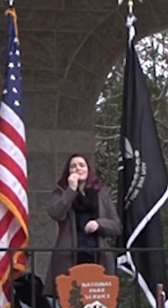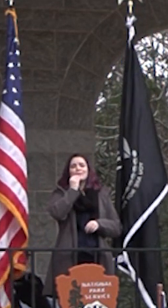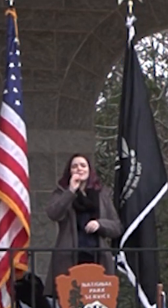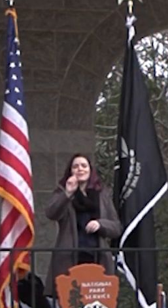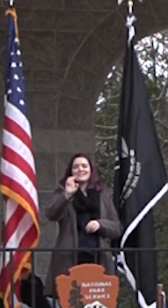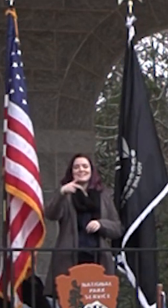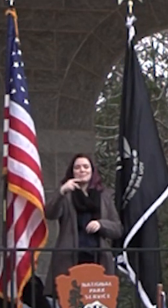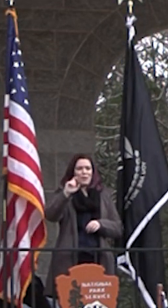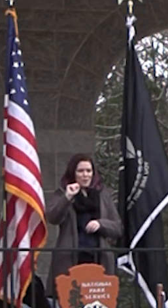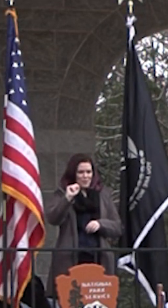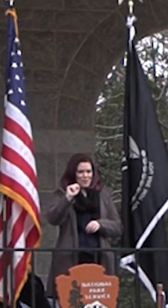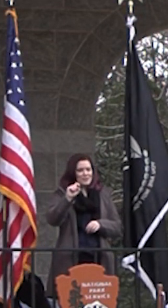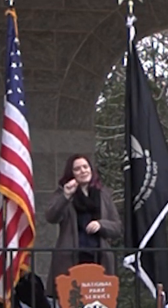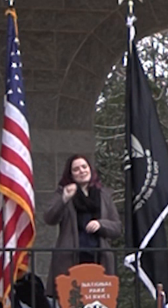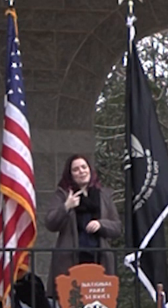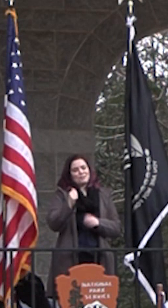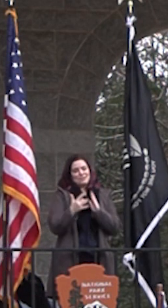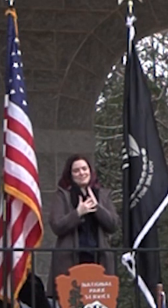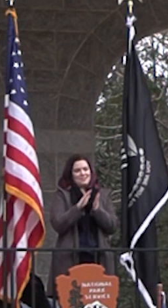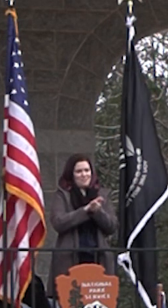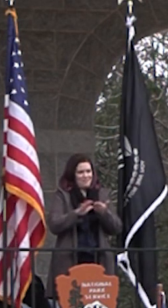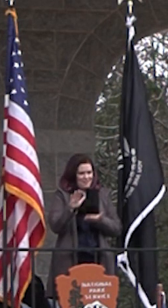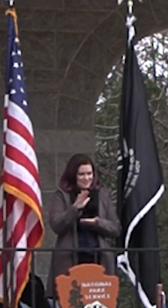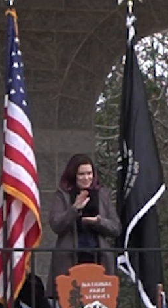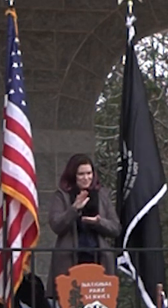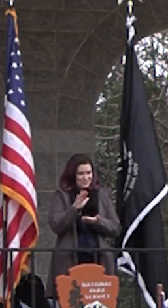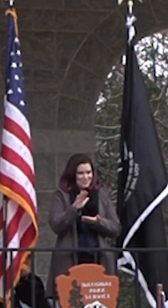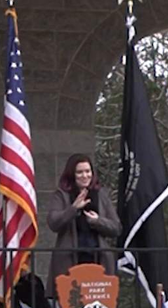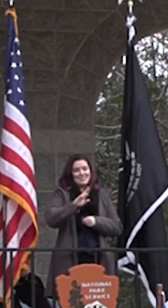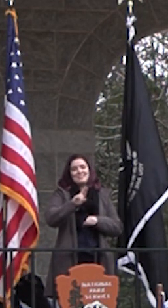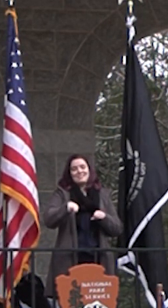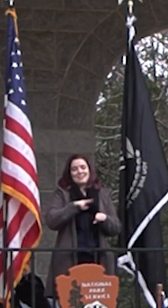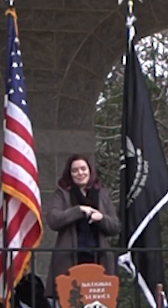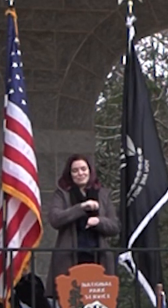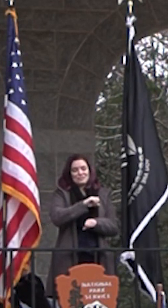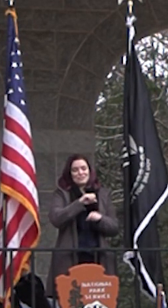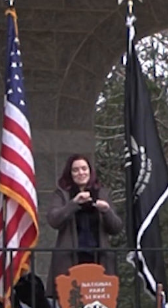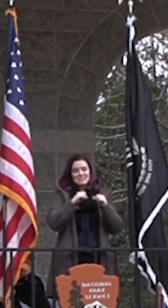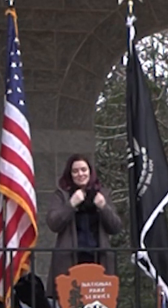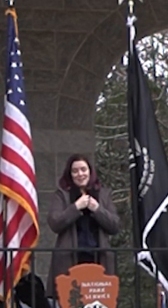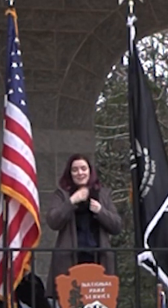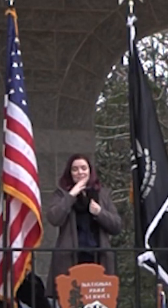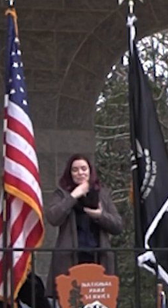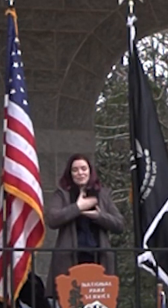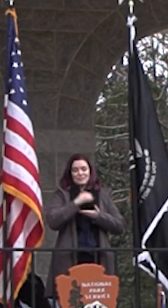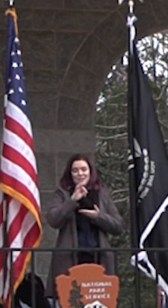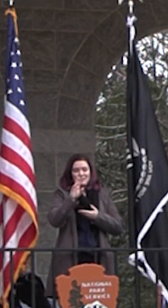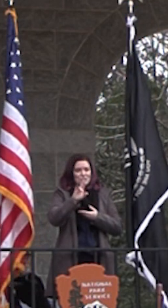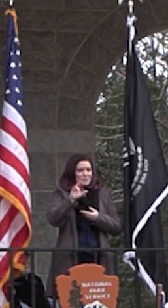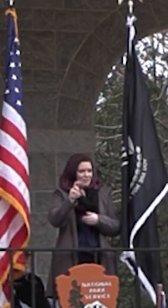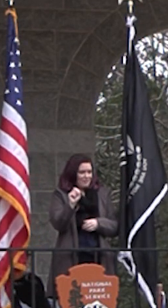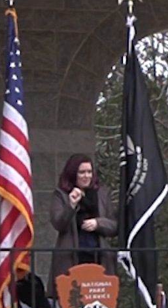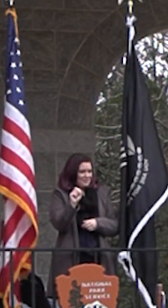South Georgia Technical College, National Society of the Daughters of the Union,